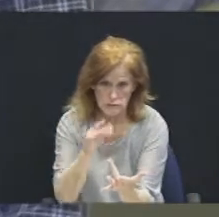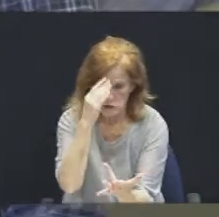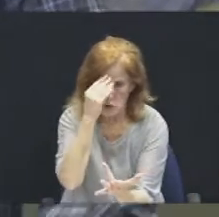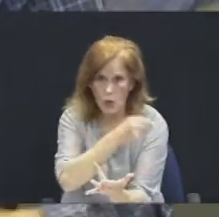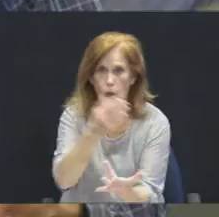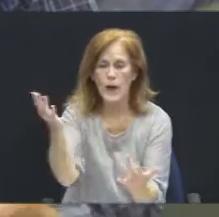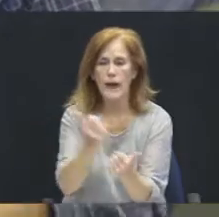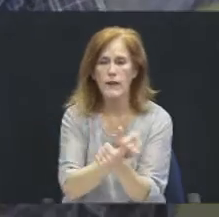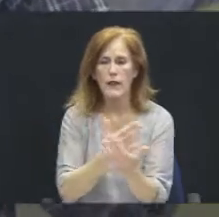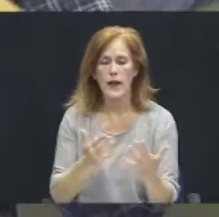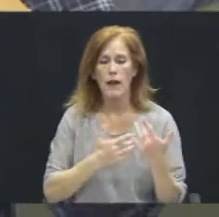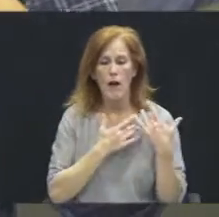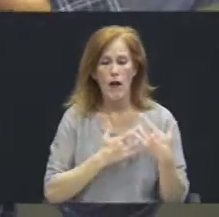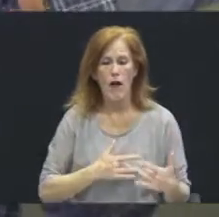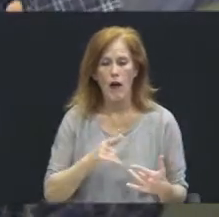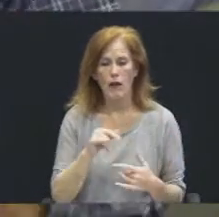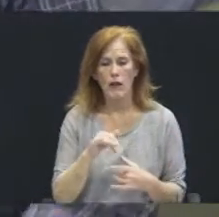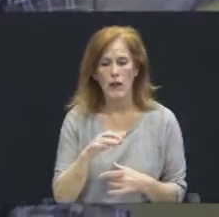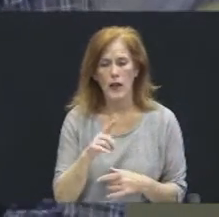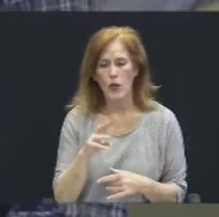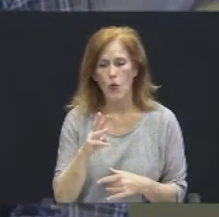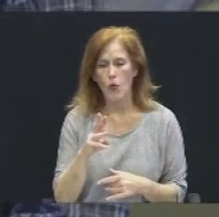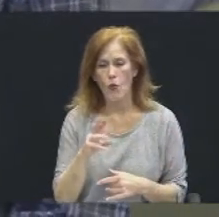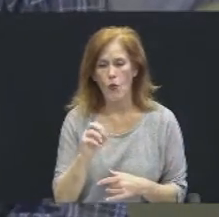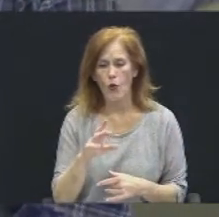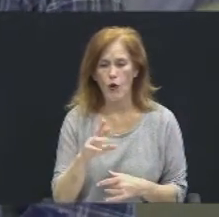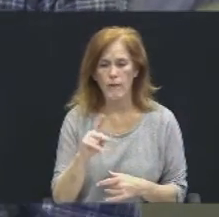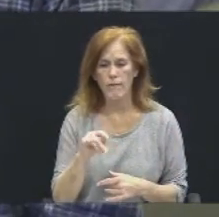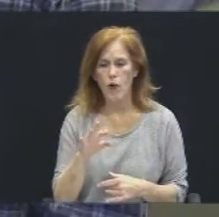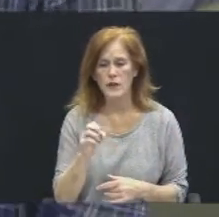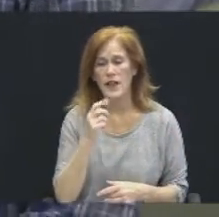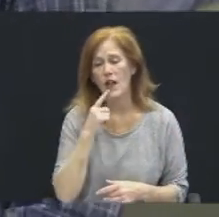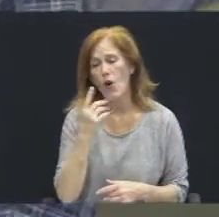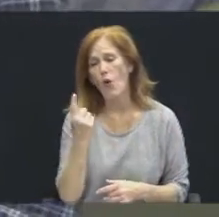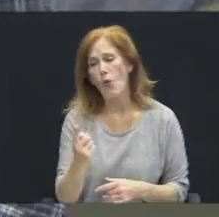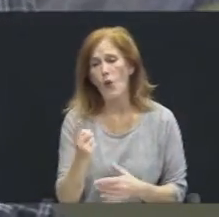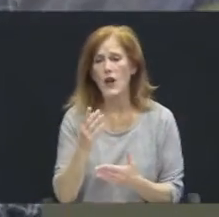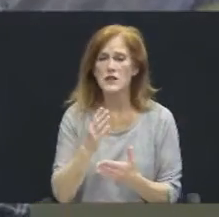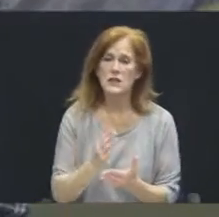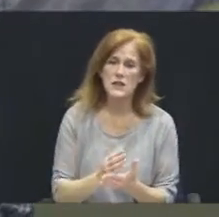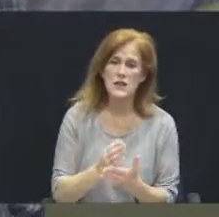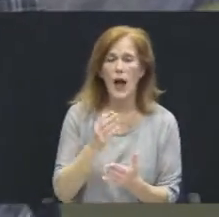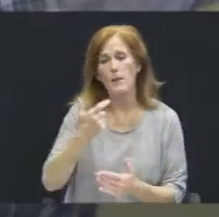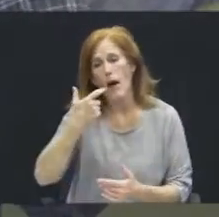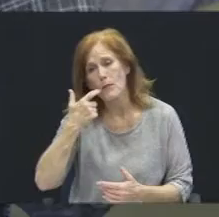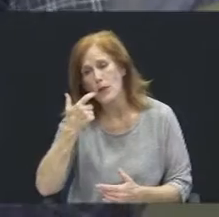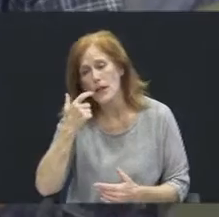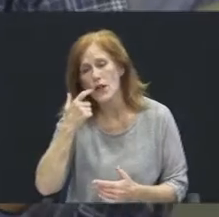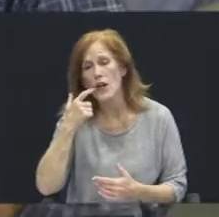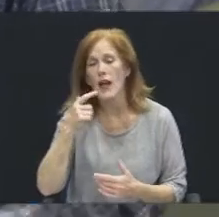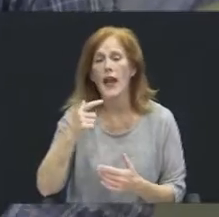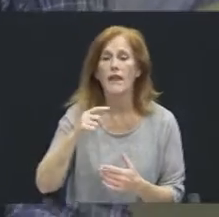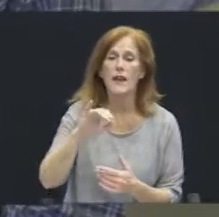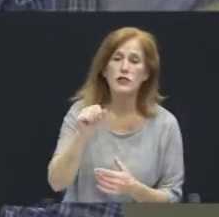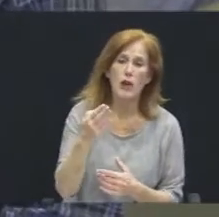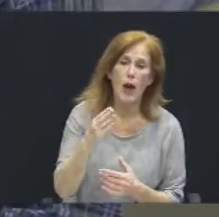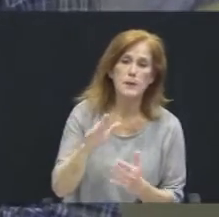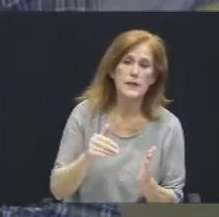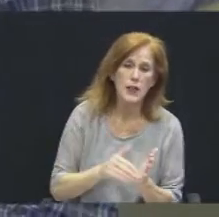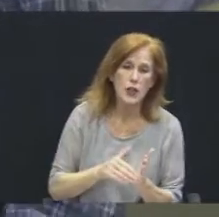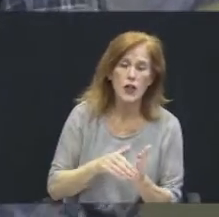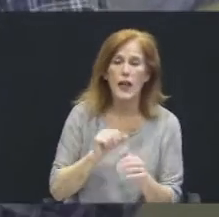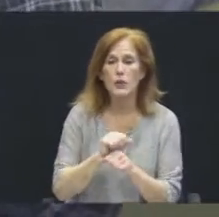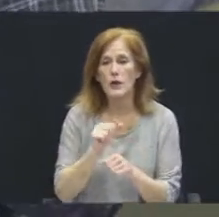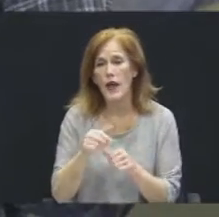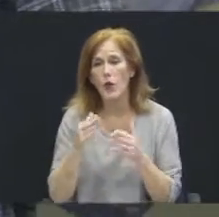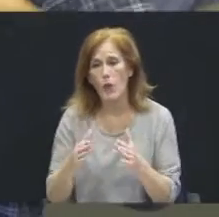Heartland Workforce would say send you to the one-stop operator in the American Job Center and work through that way on